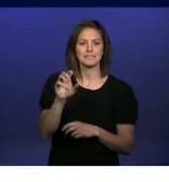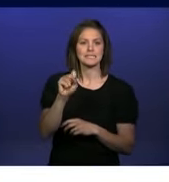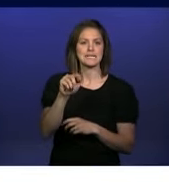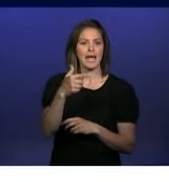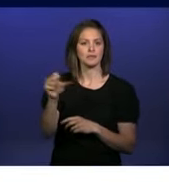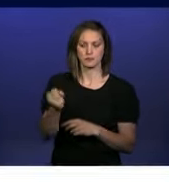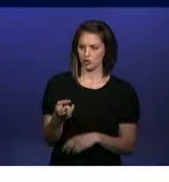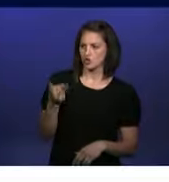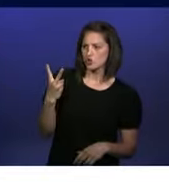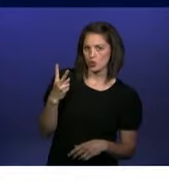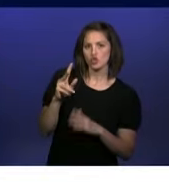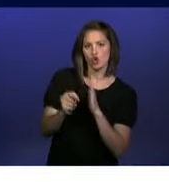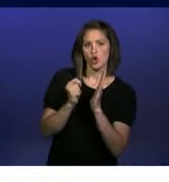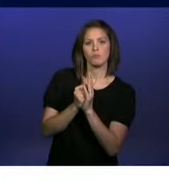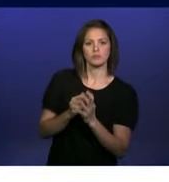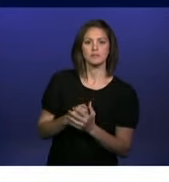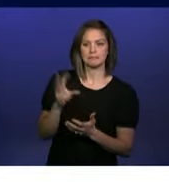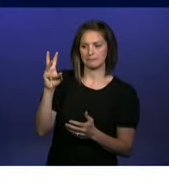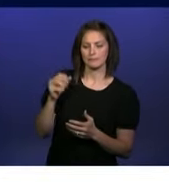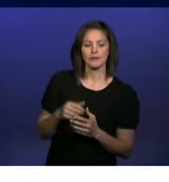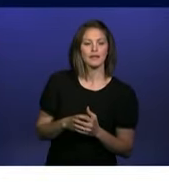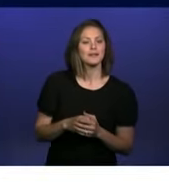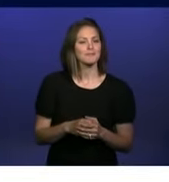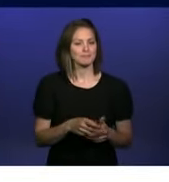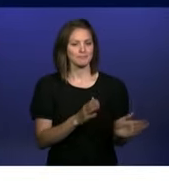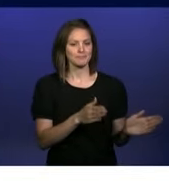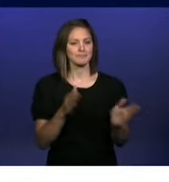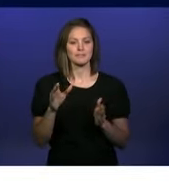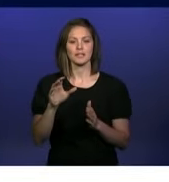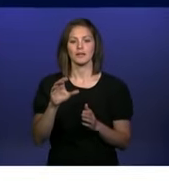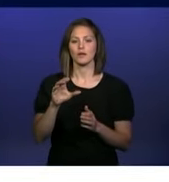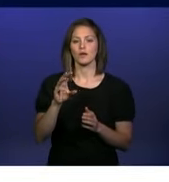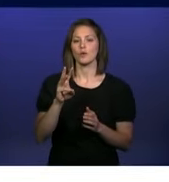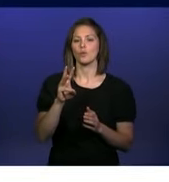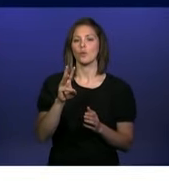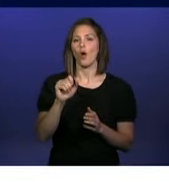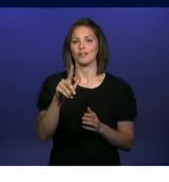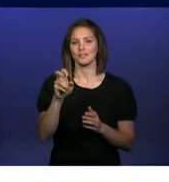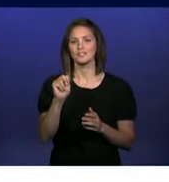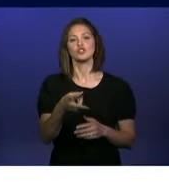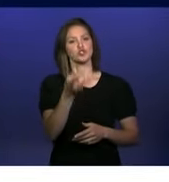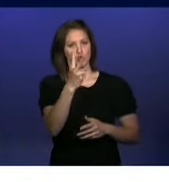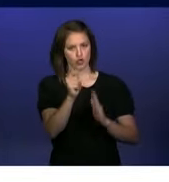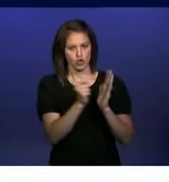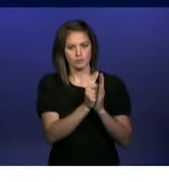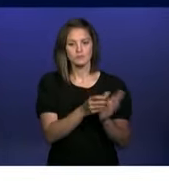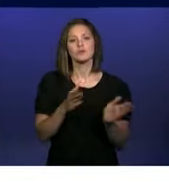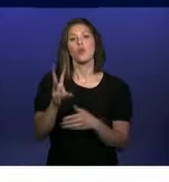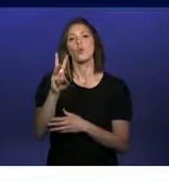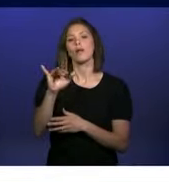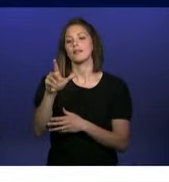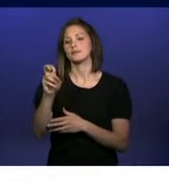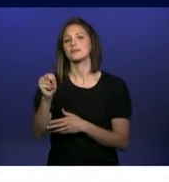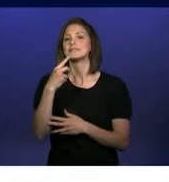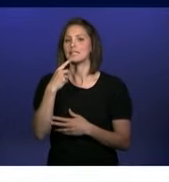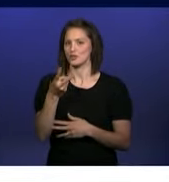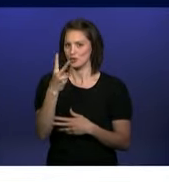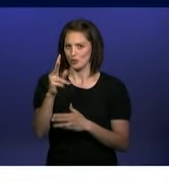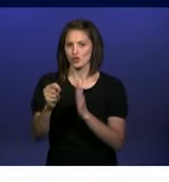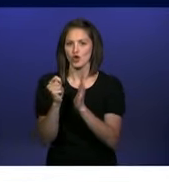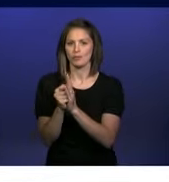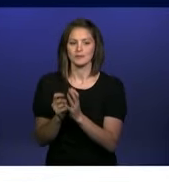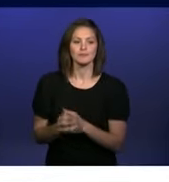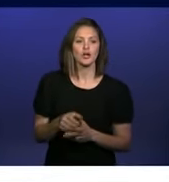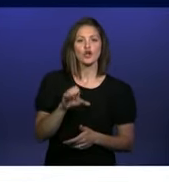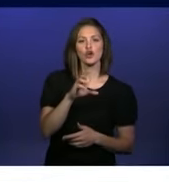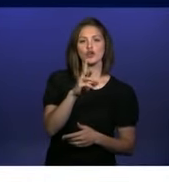Okay. Mr. Walton? Yeah, two. You get that balanced budget amendment. Signed the term limits pledge for two terms as well. Yeah, I think we have to admit that